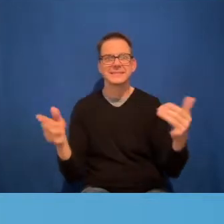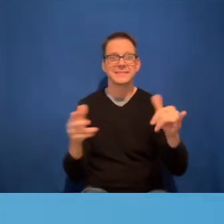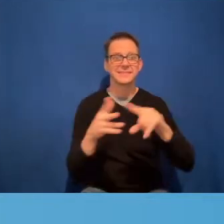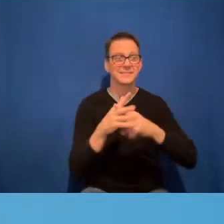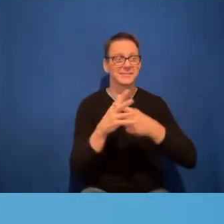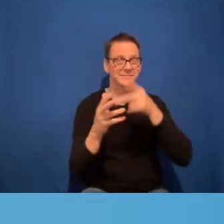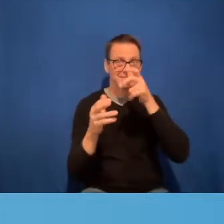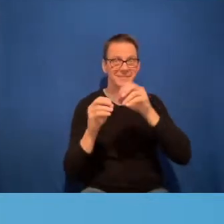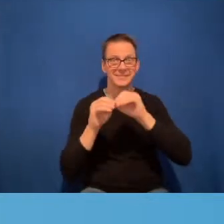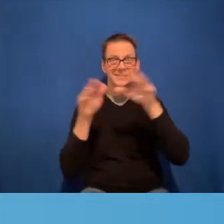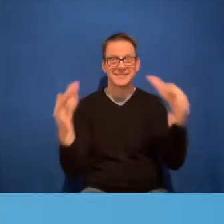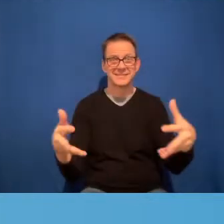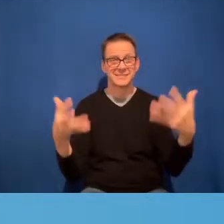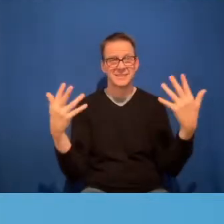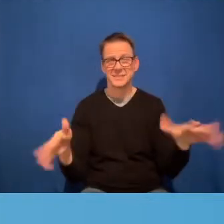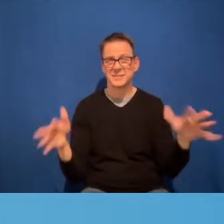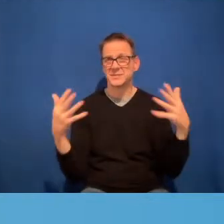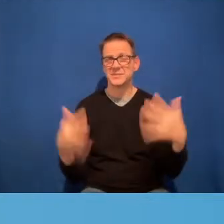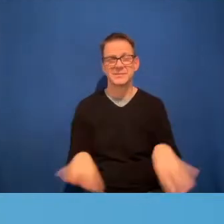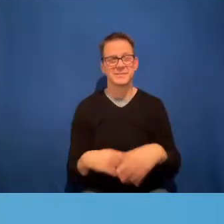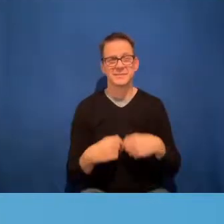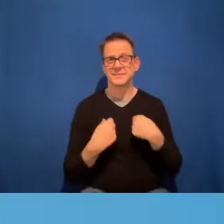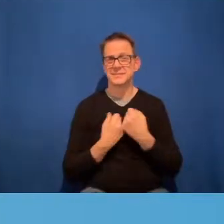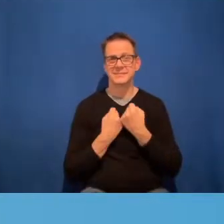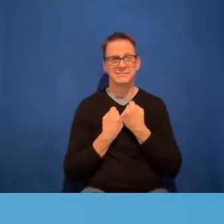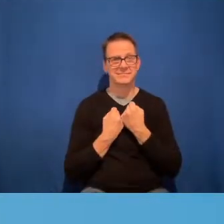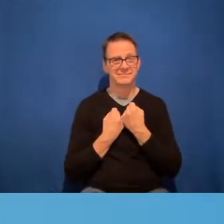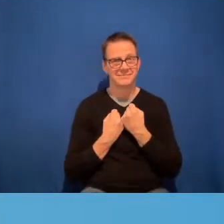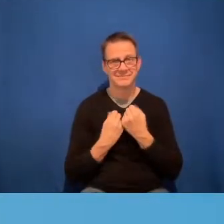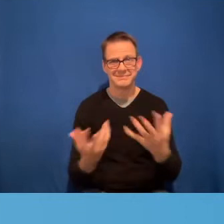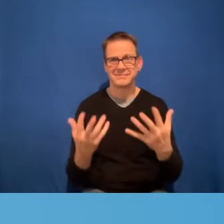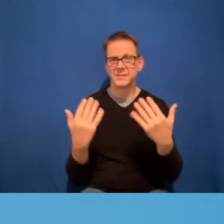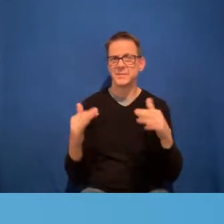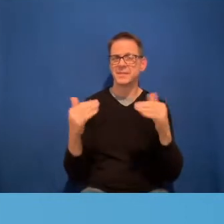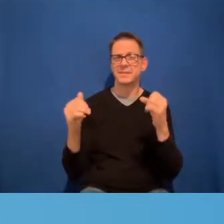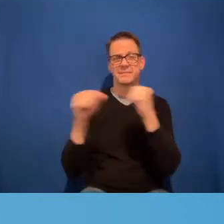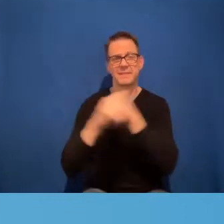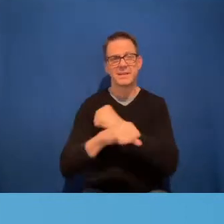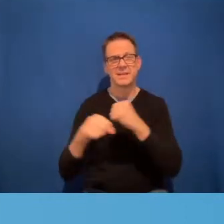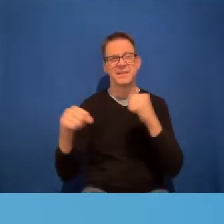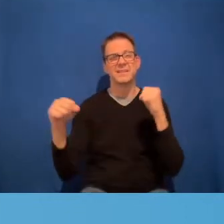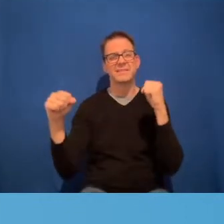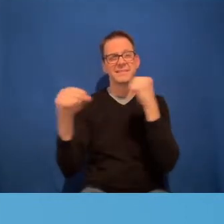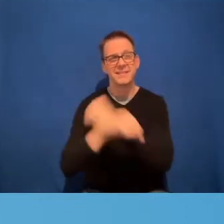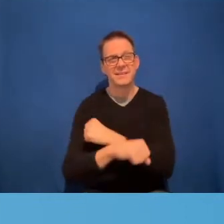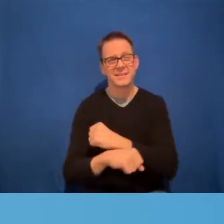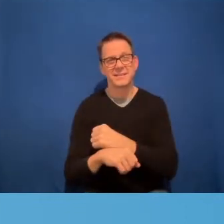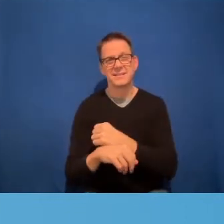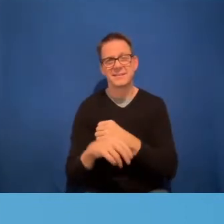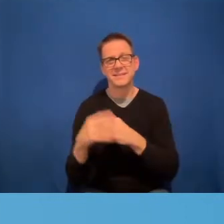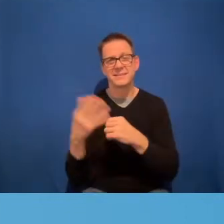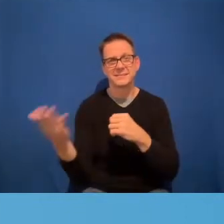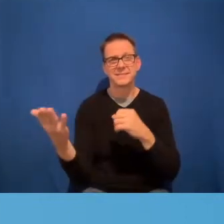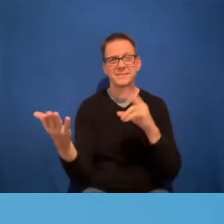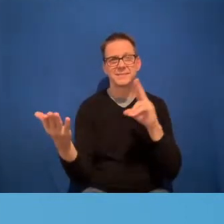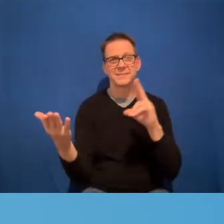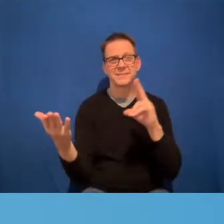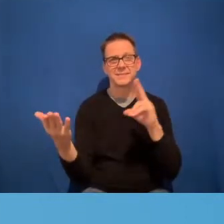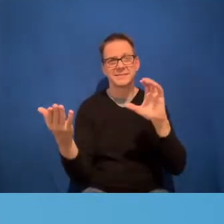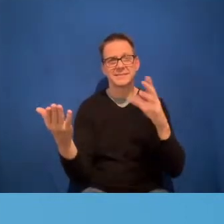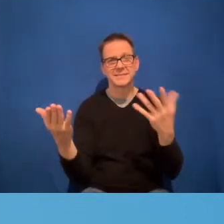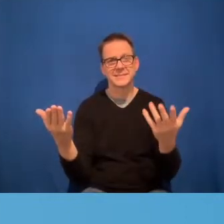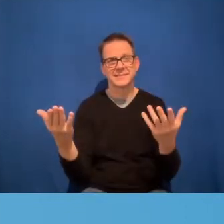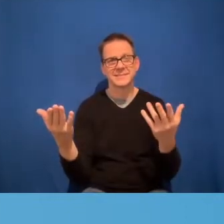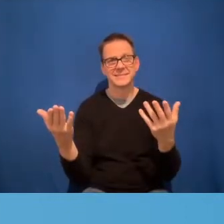to fighting the administration, in particular UCP. Um, the government had